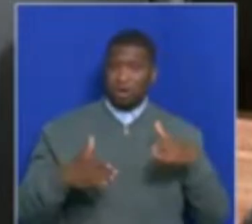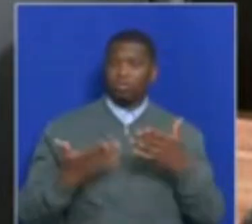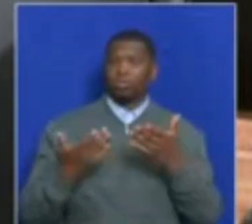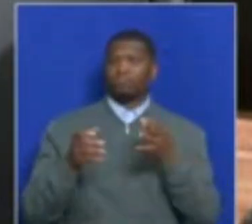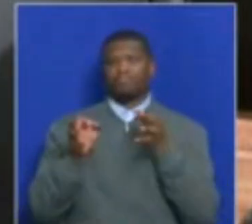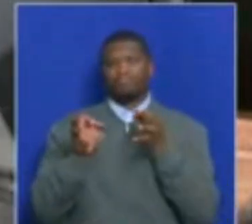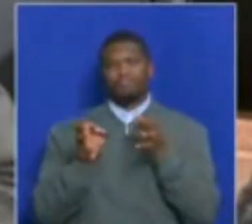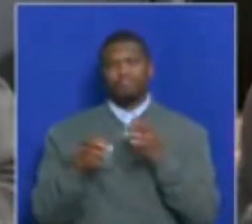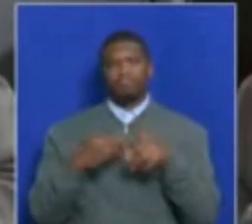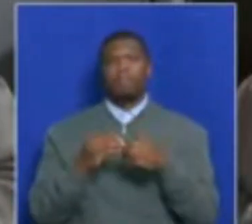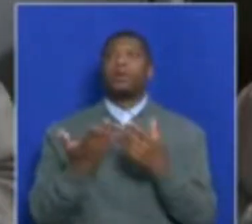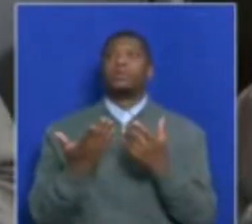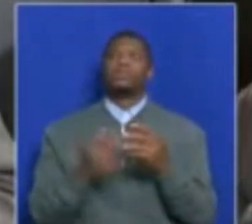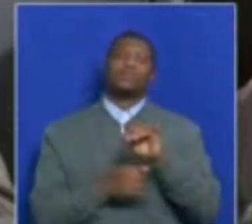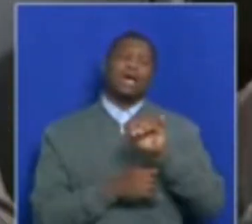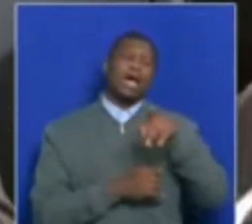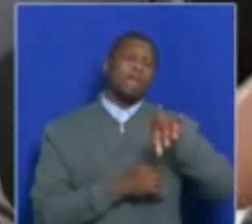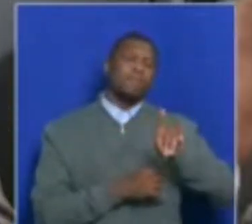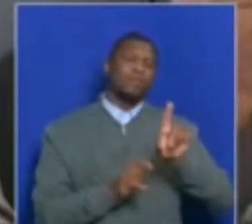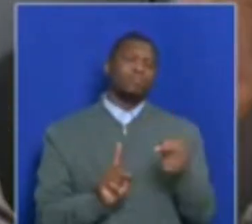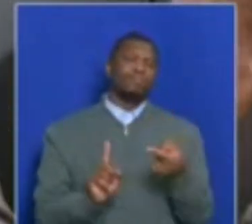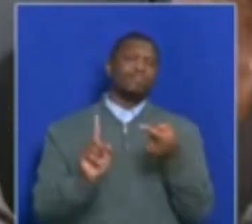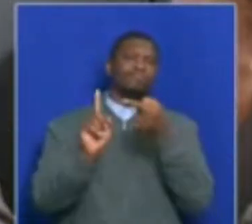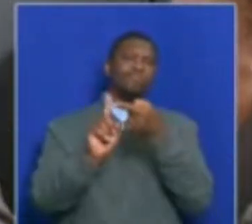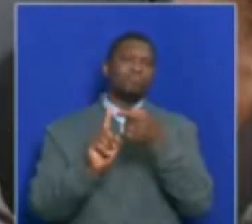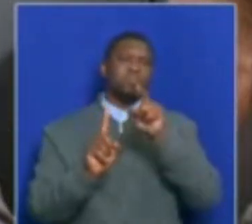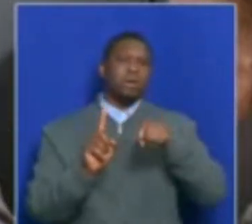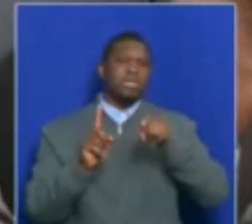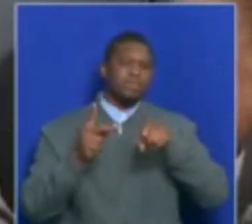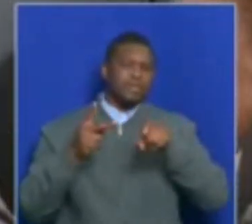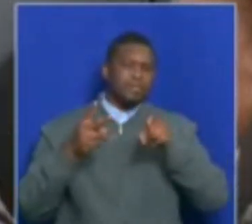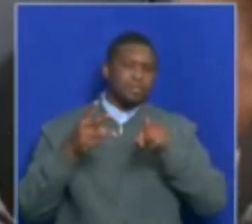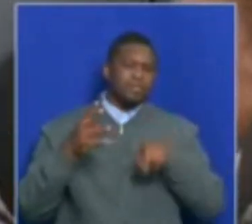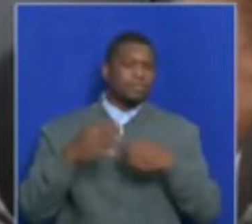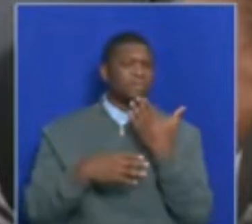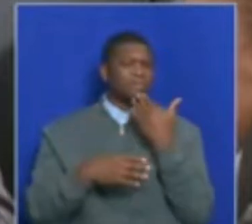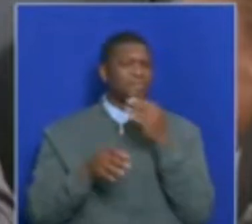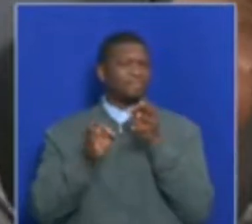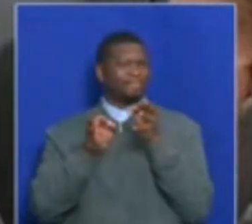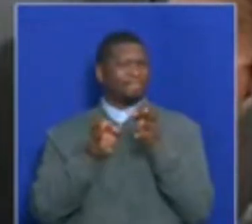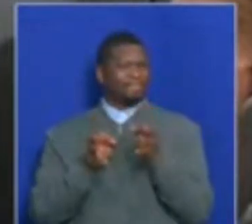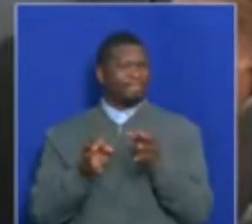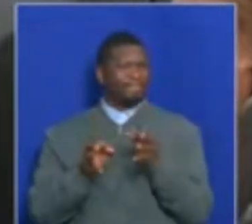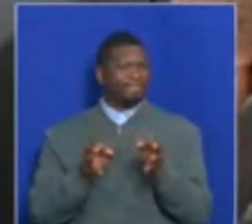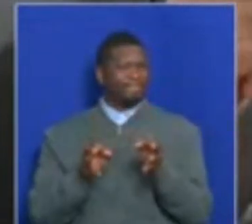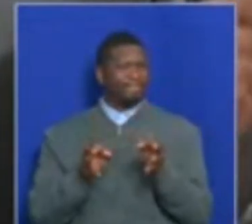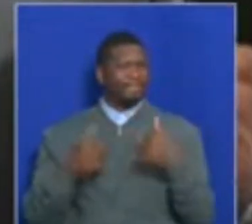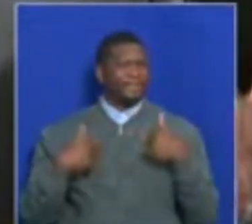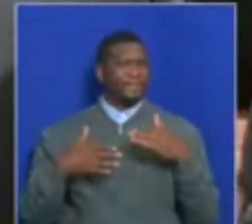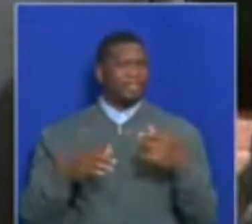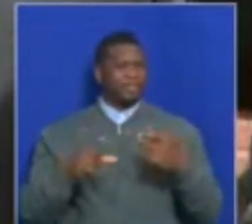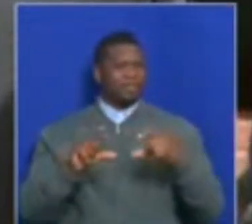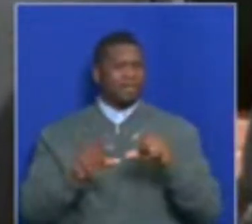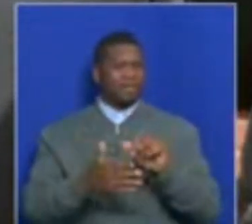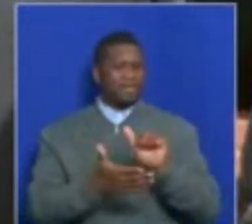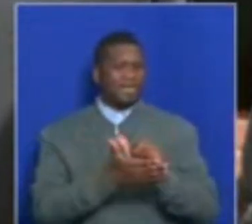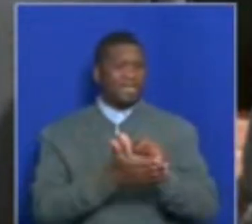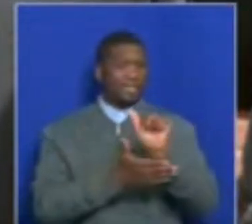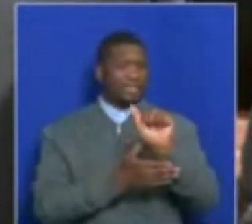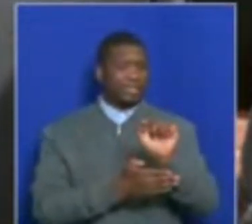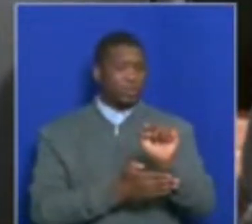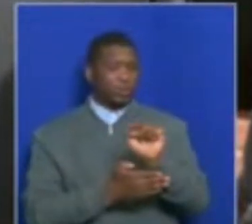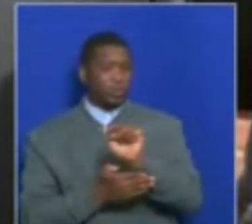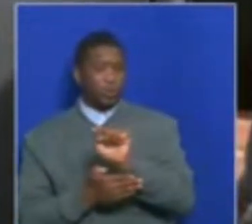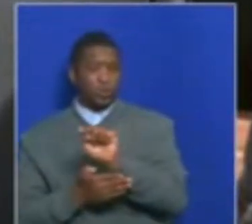IPID. Can you take us through paragraph 16 to 18, where you set out the mandate of